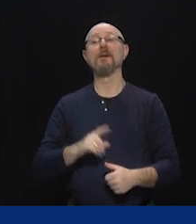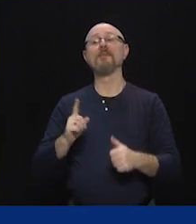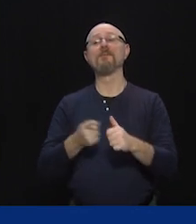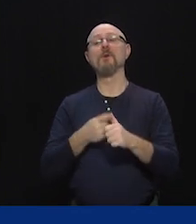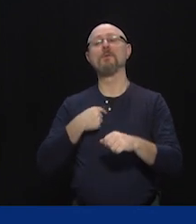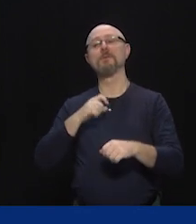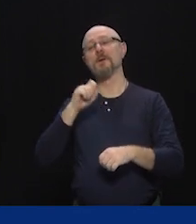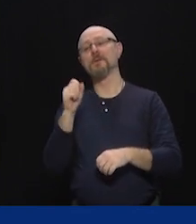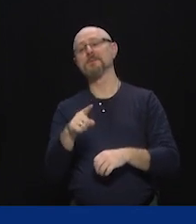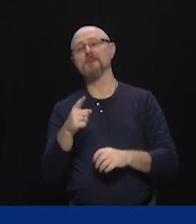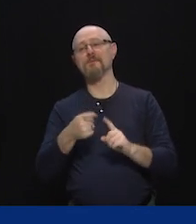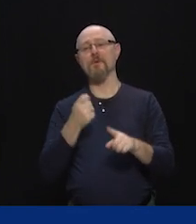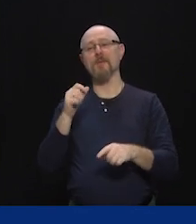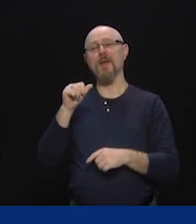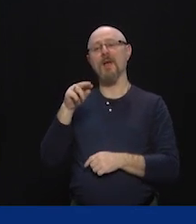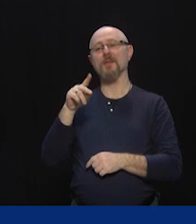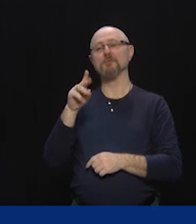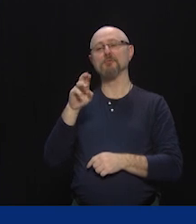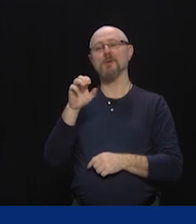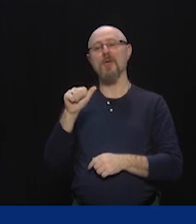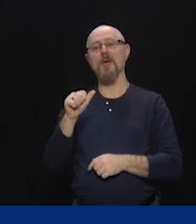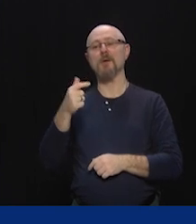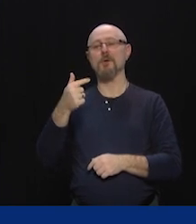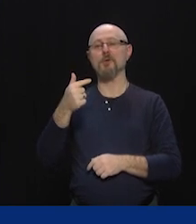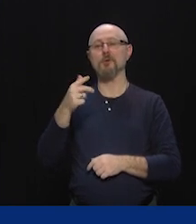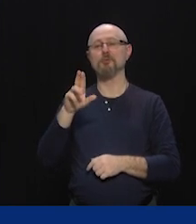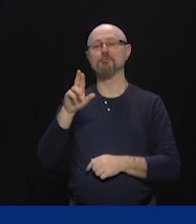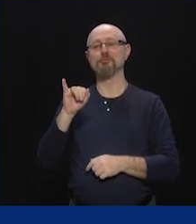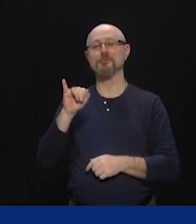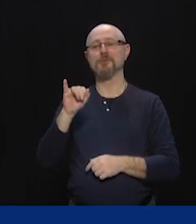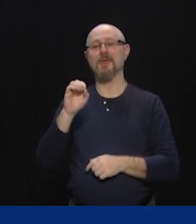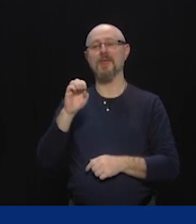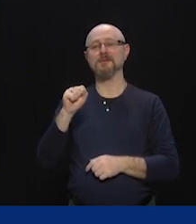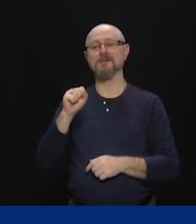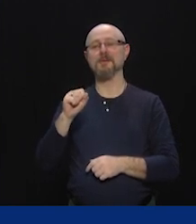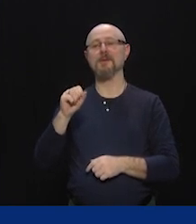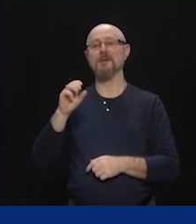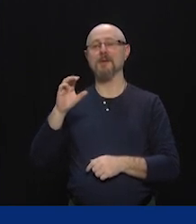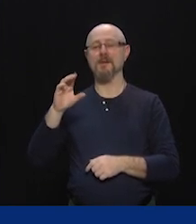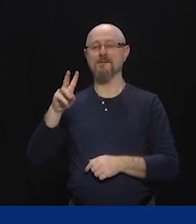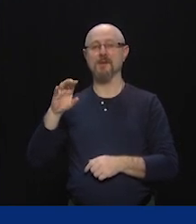Andrea Grimes at WCBS. Andrea, your mic is open.